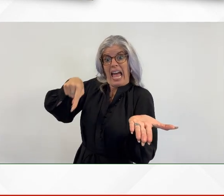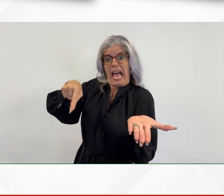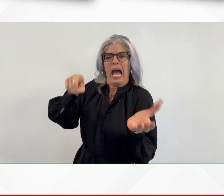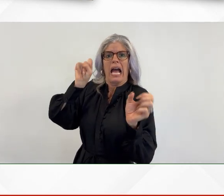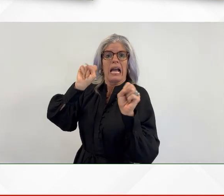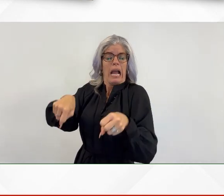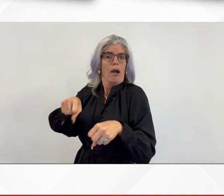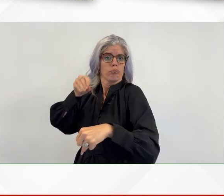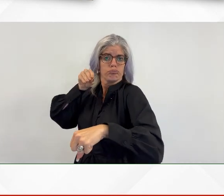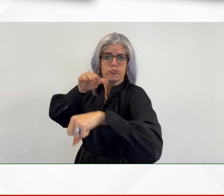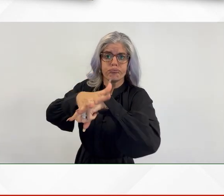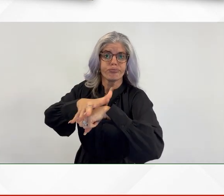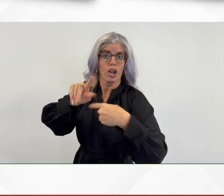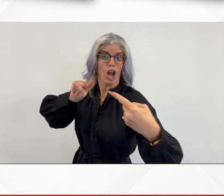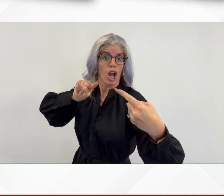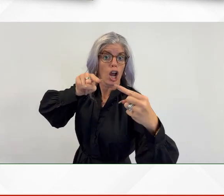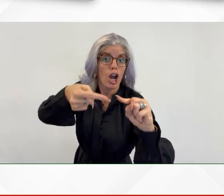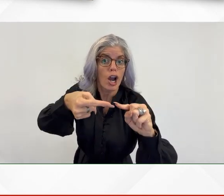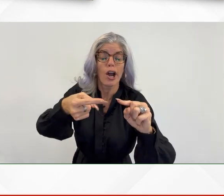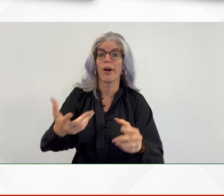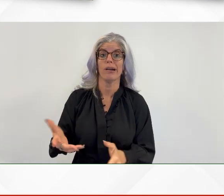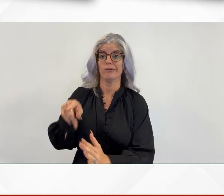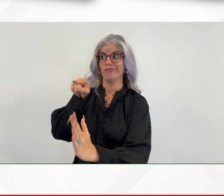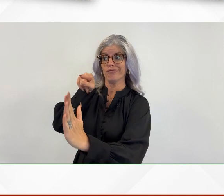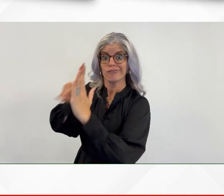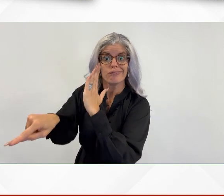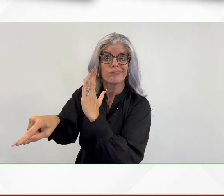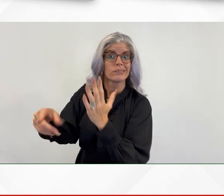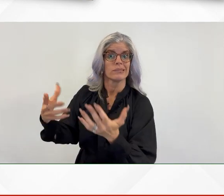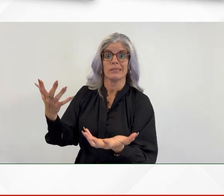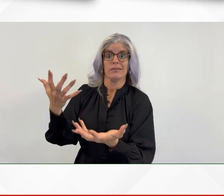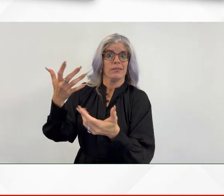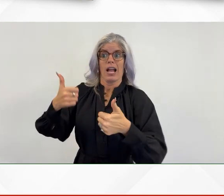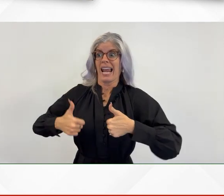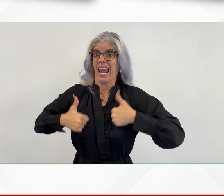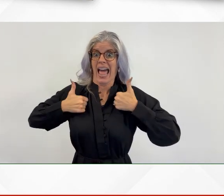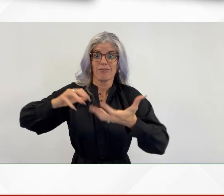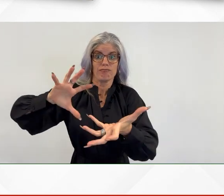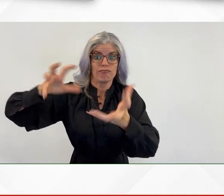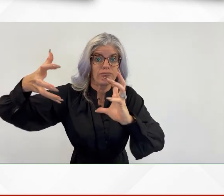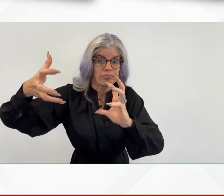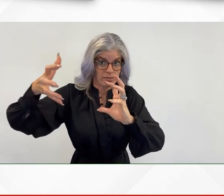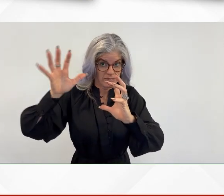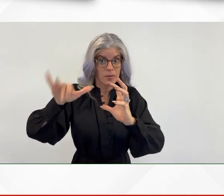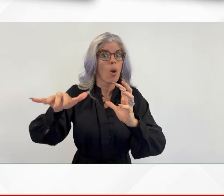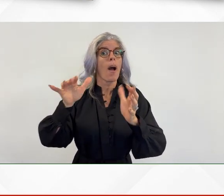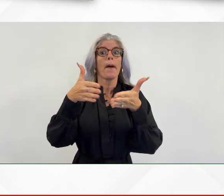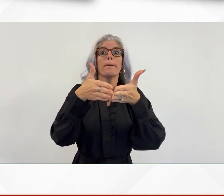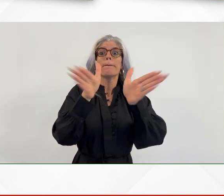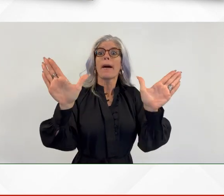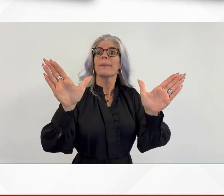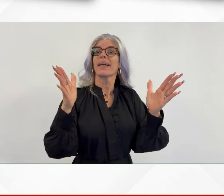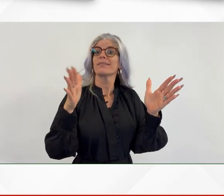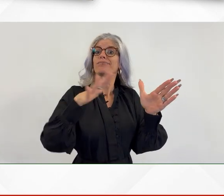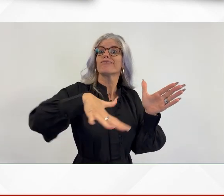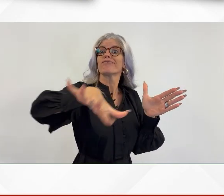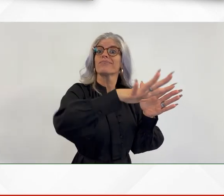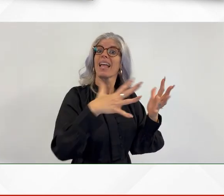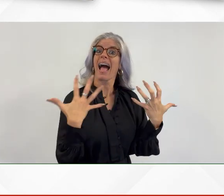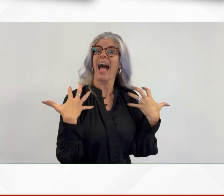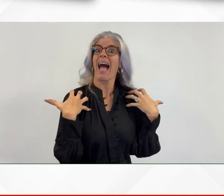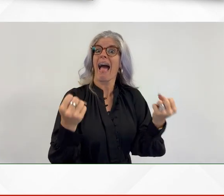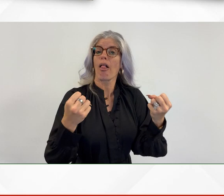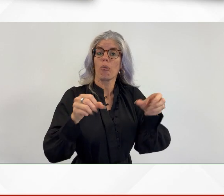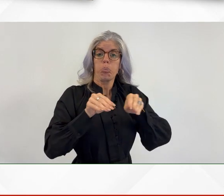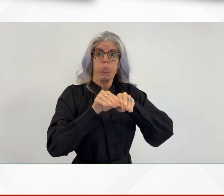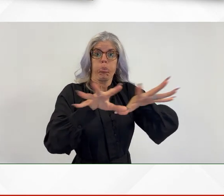large. Debris includes, but is not limited to, vegetative debris, construction and demolition debris, and vehicle